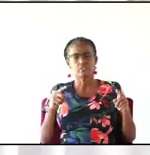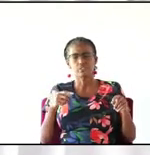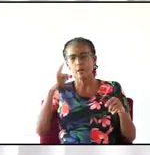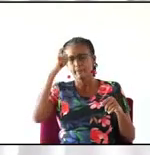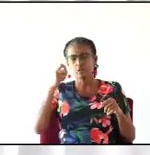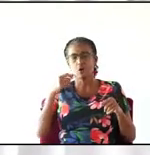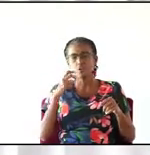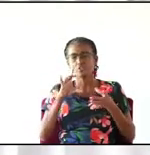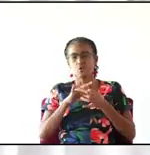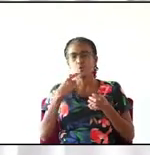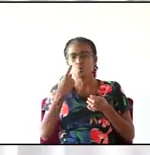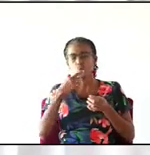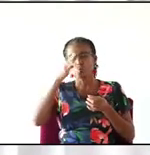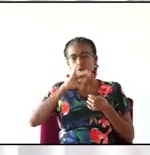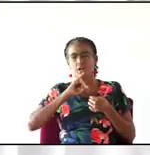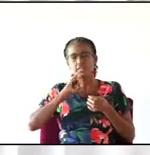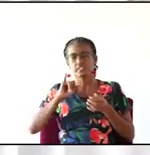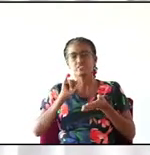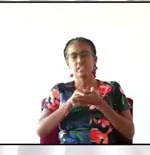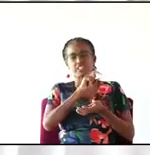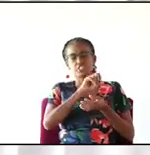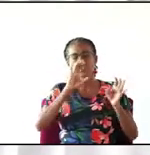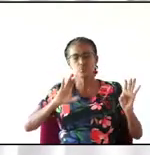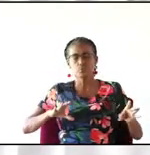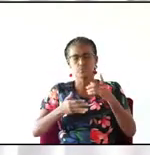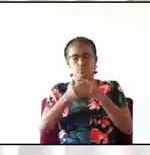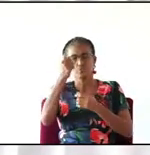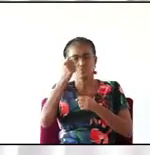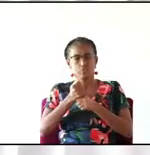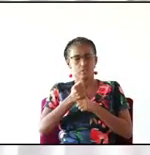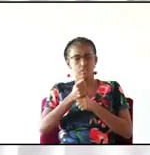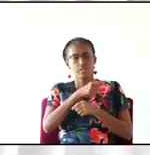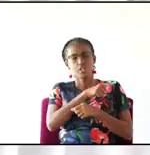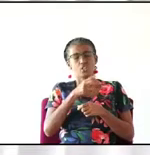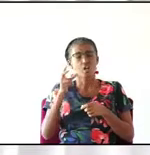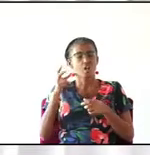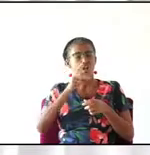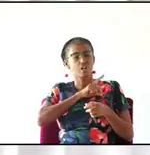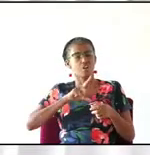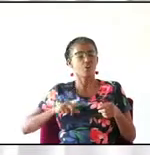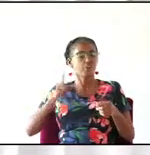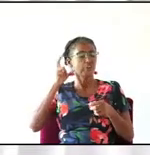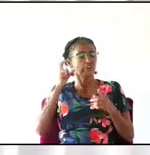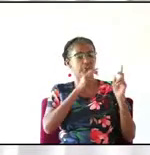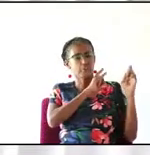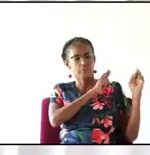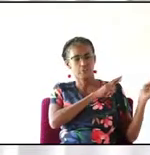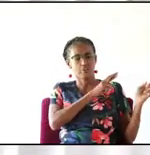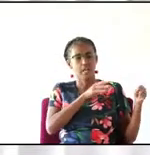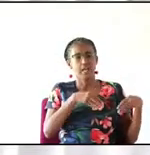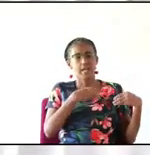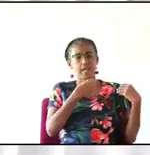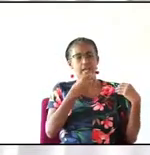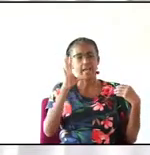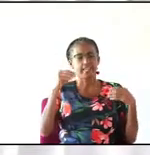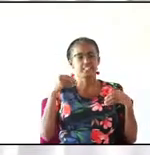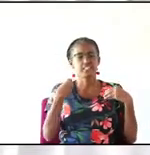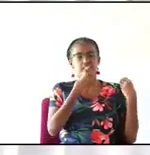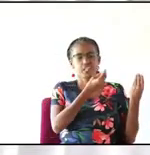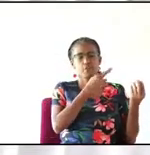trust him. But the Lord heard me, and I think he realized how desperate I was, and he gave me, and the truth is, I'm